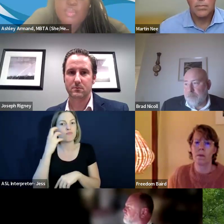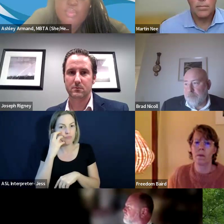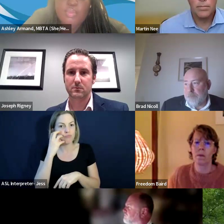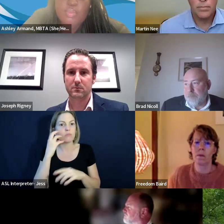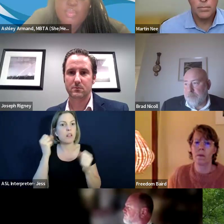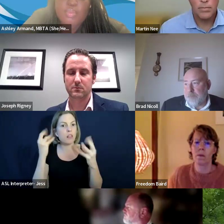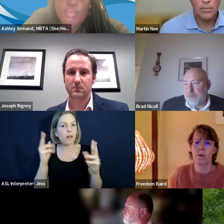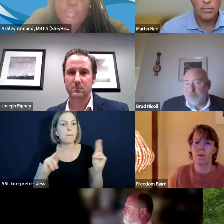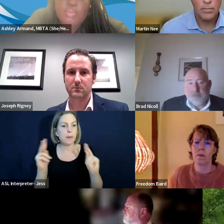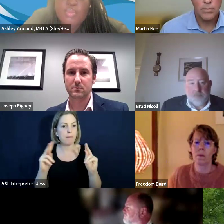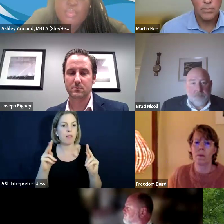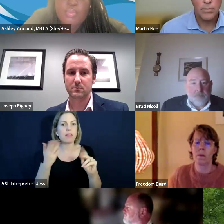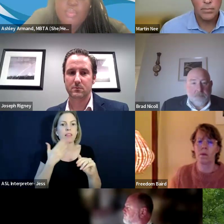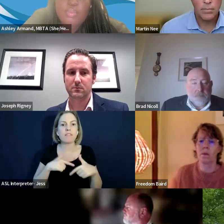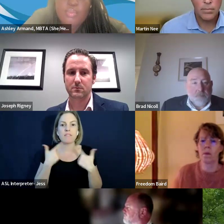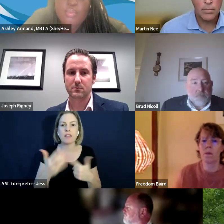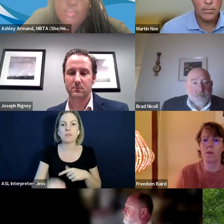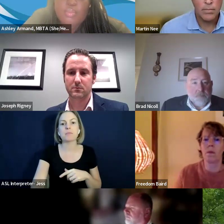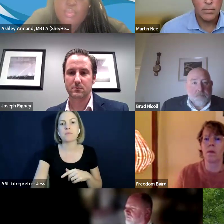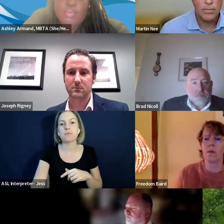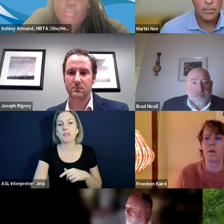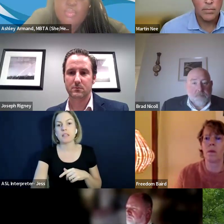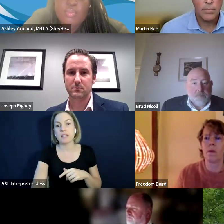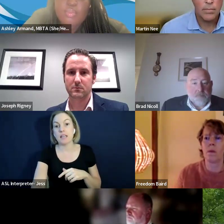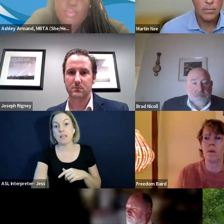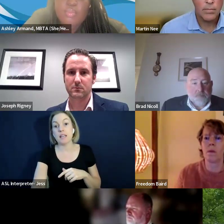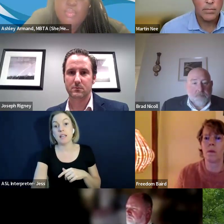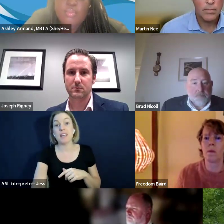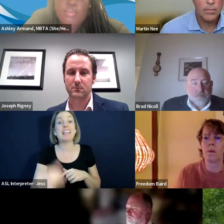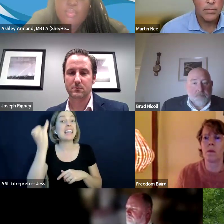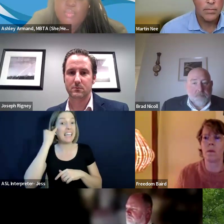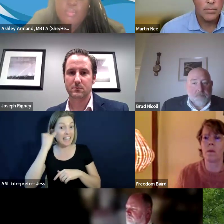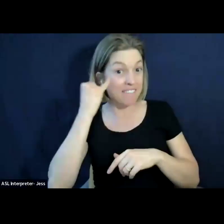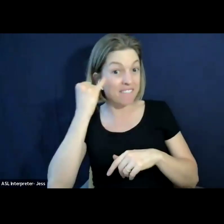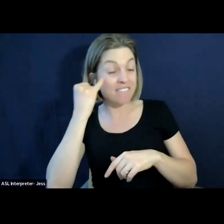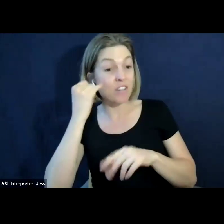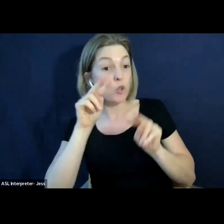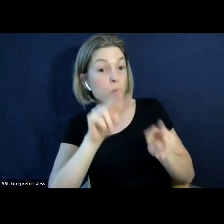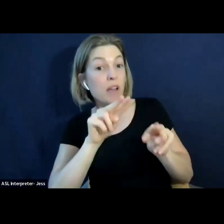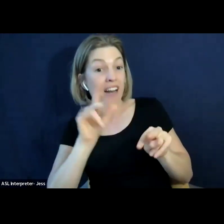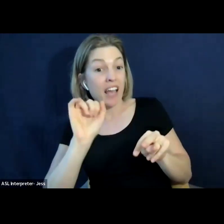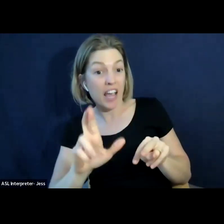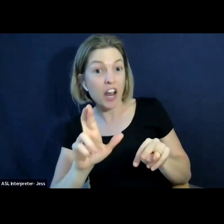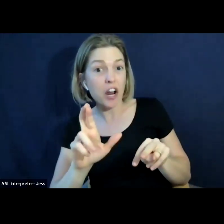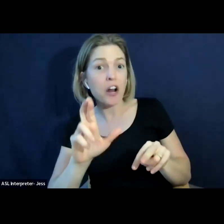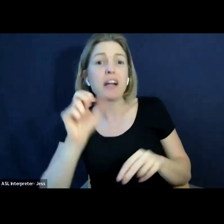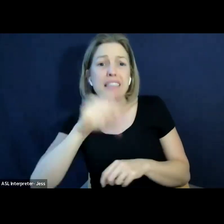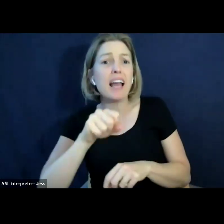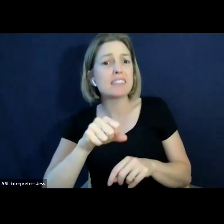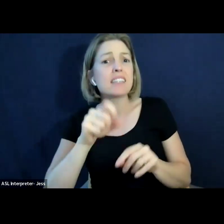area. Air monitoring will only tell you that you've already released asbestos into the neighborhood